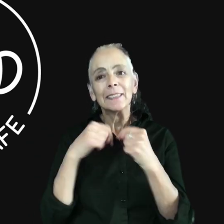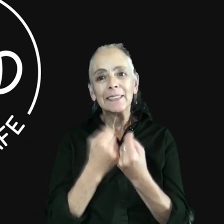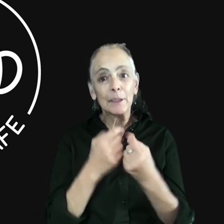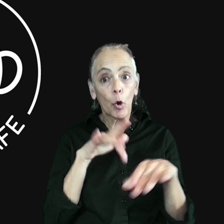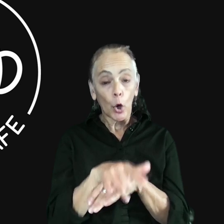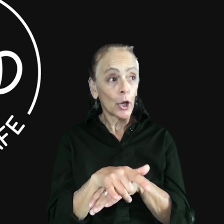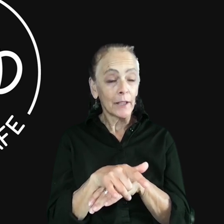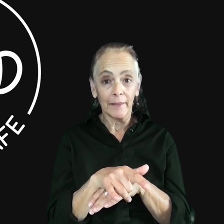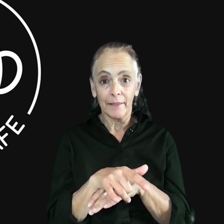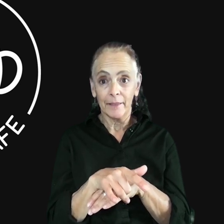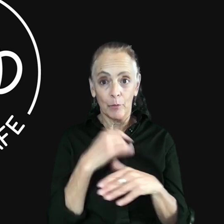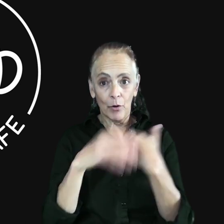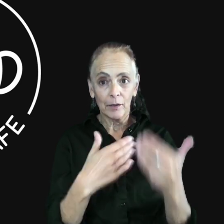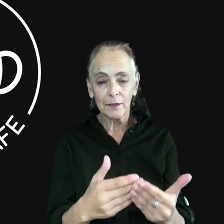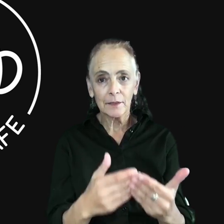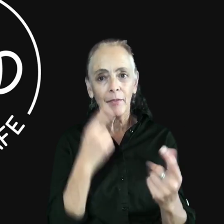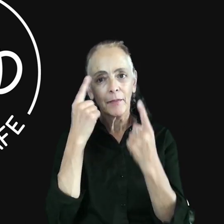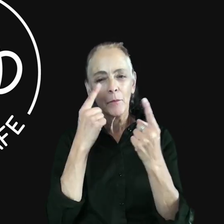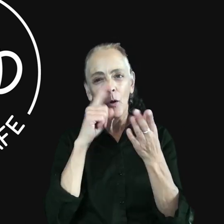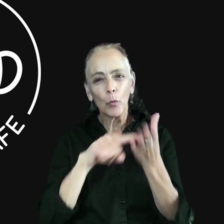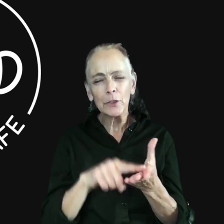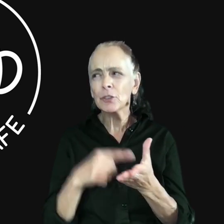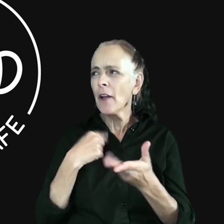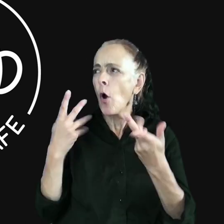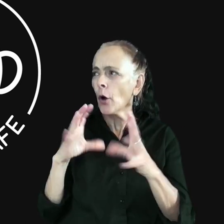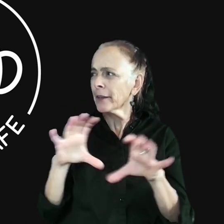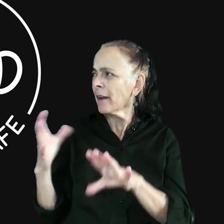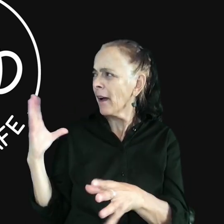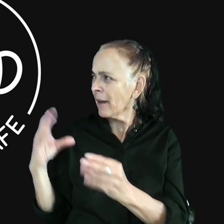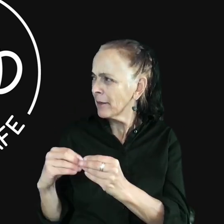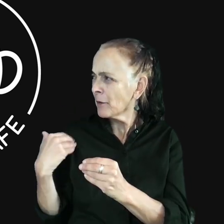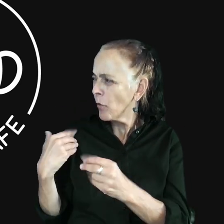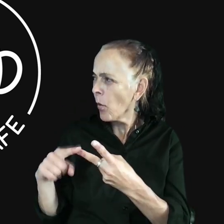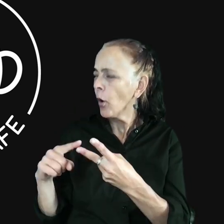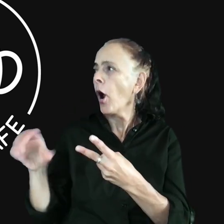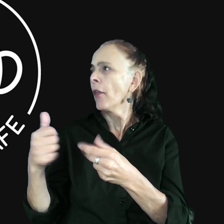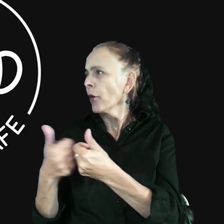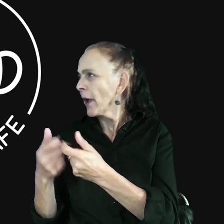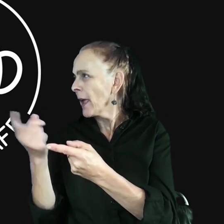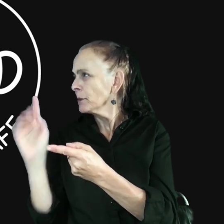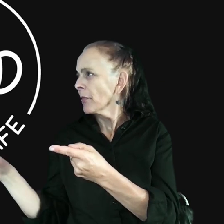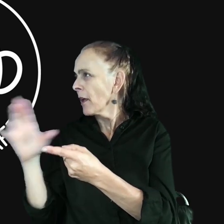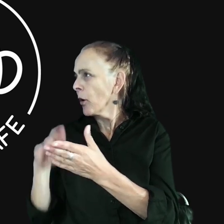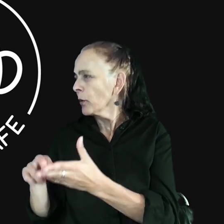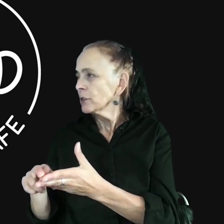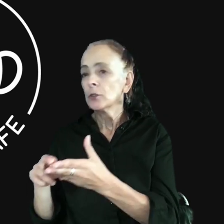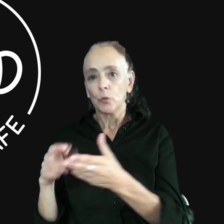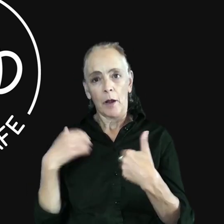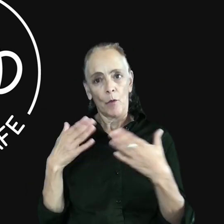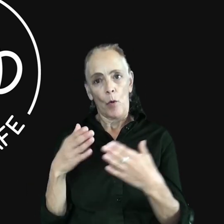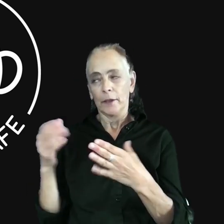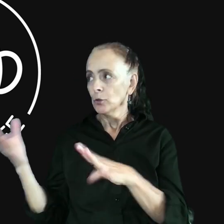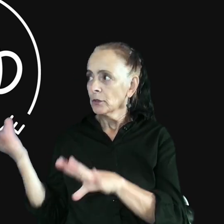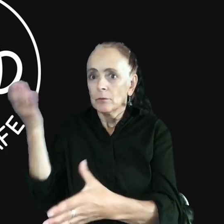on thinking about research even that you've done or other games have done you know there are ways of coming in and